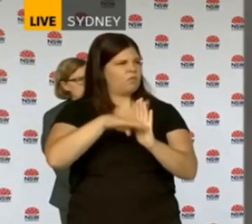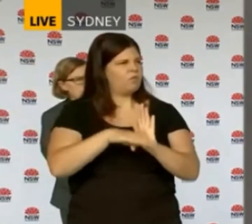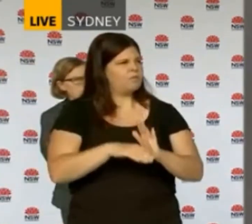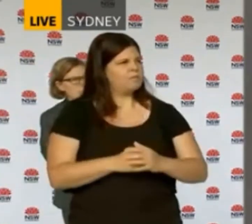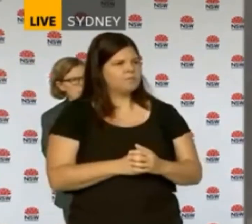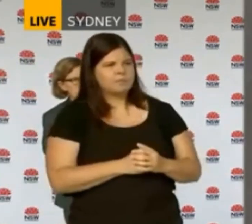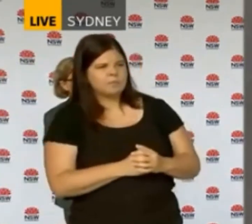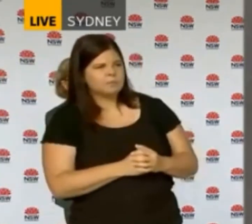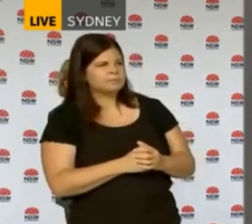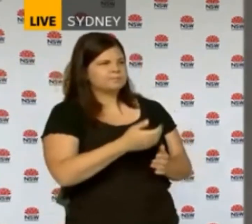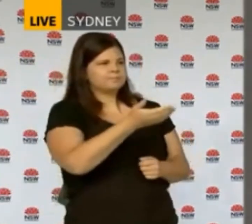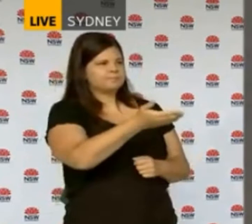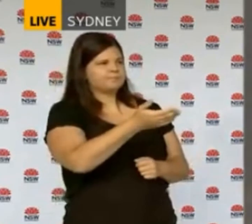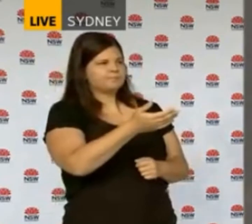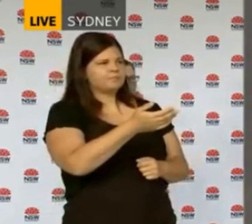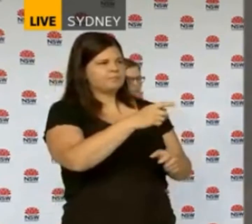Sorry, yeah.